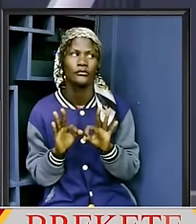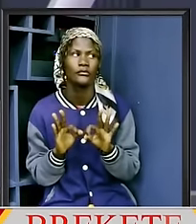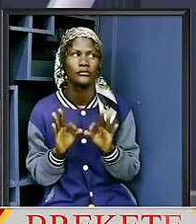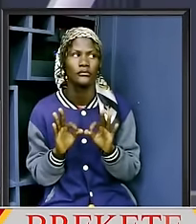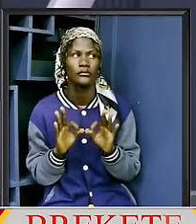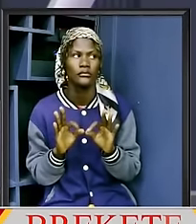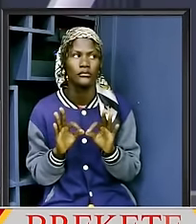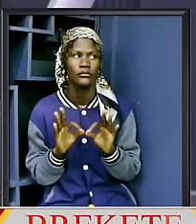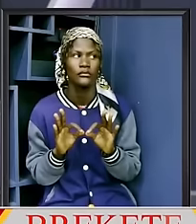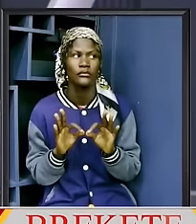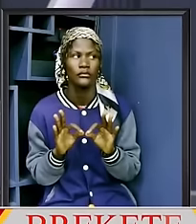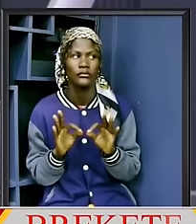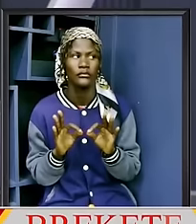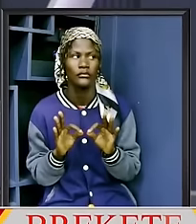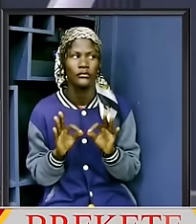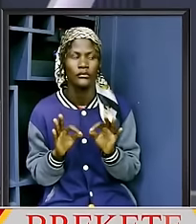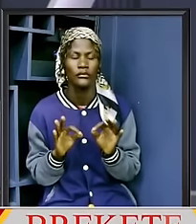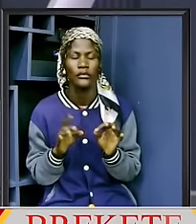Say